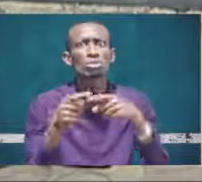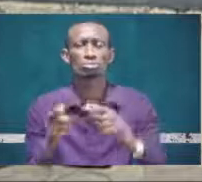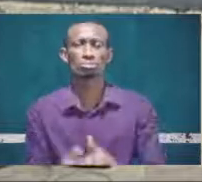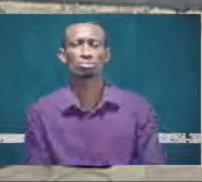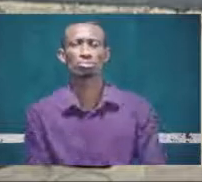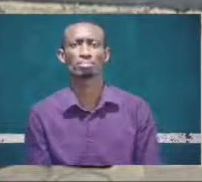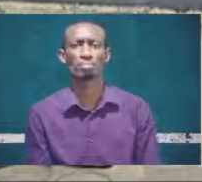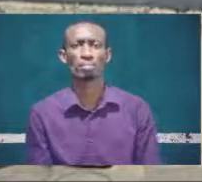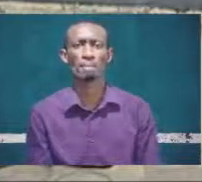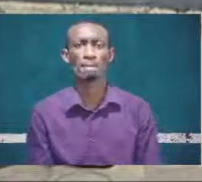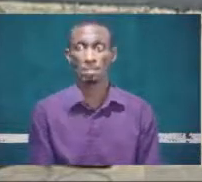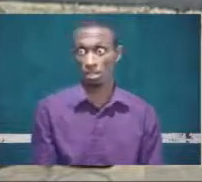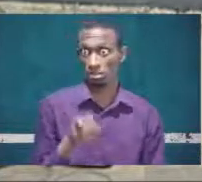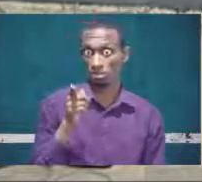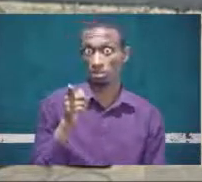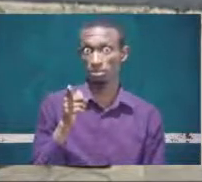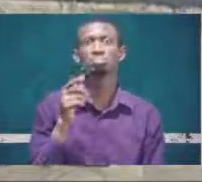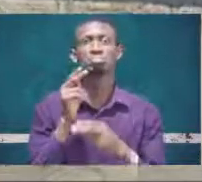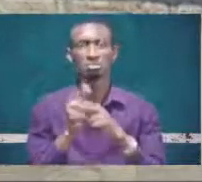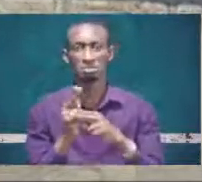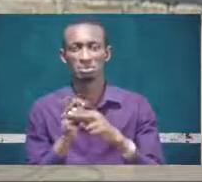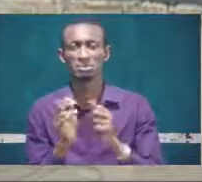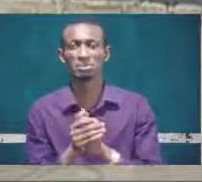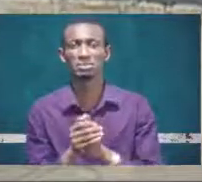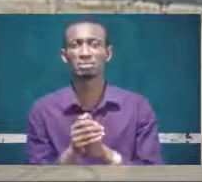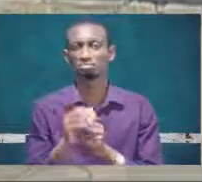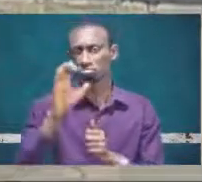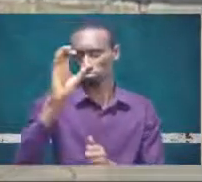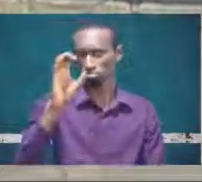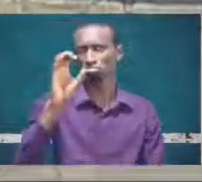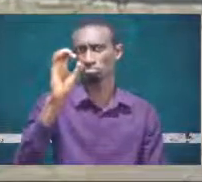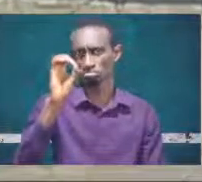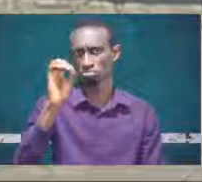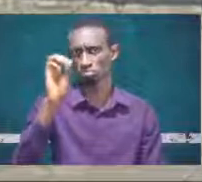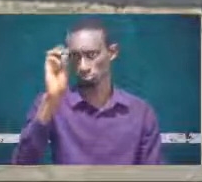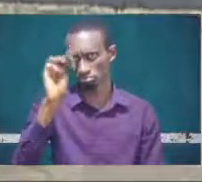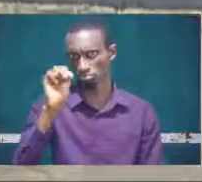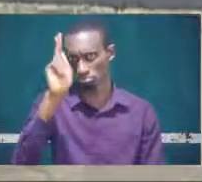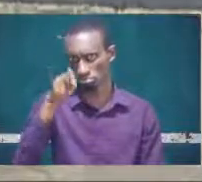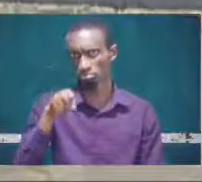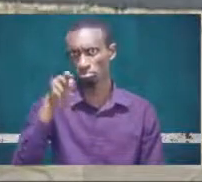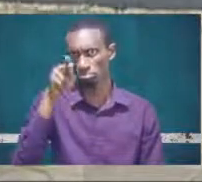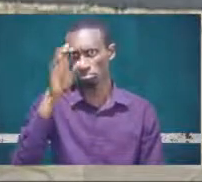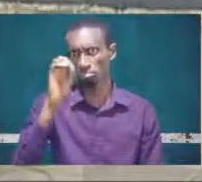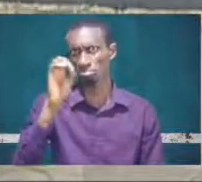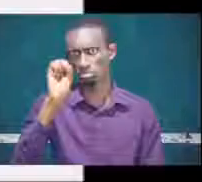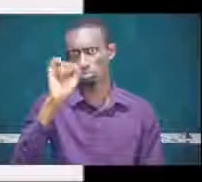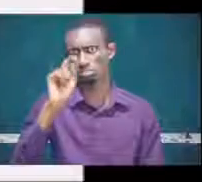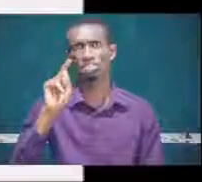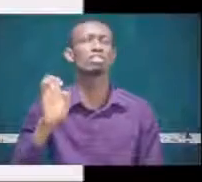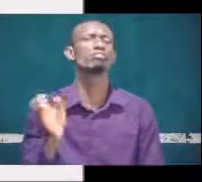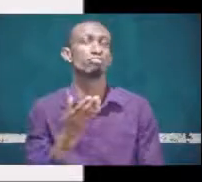So that is composite demand. That is composite demand. Then we have independent